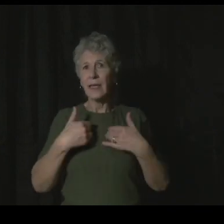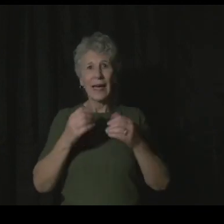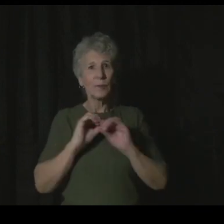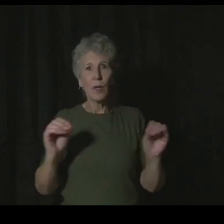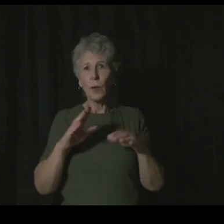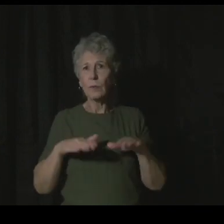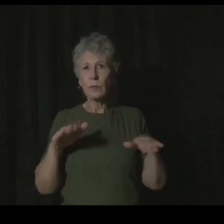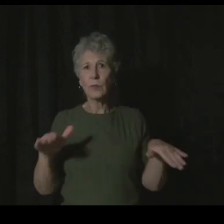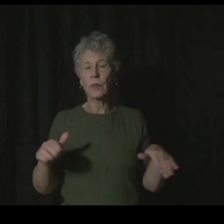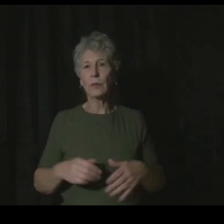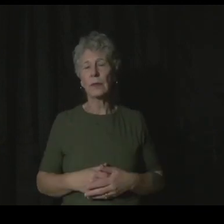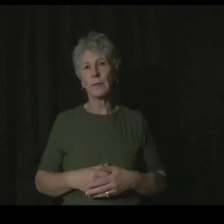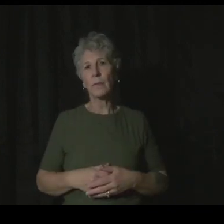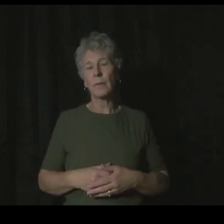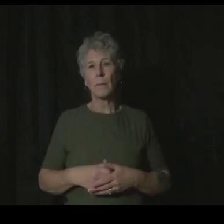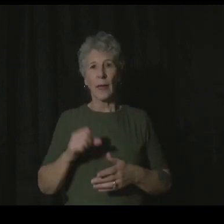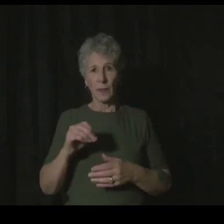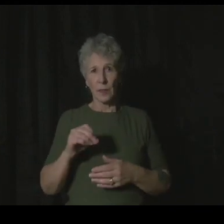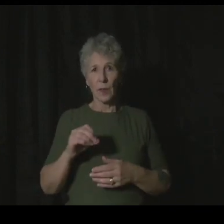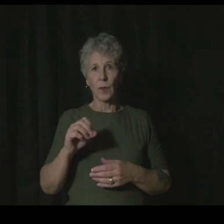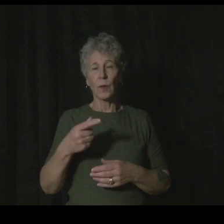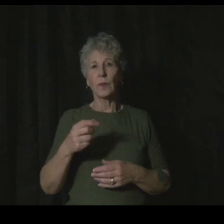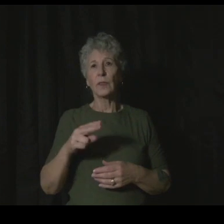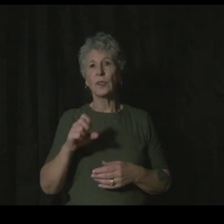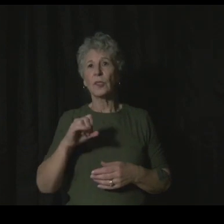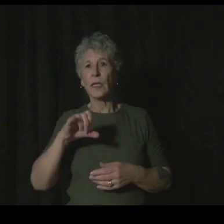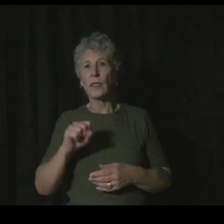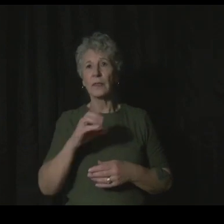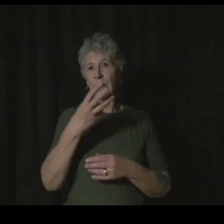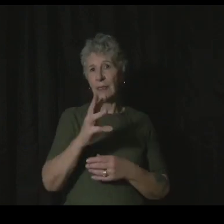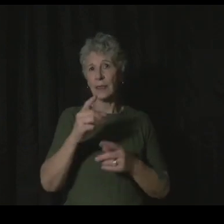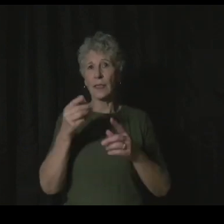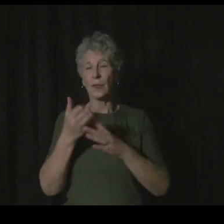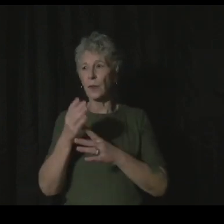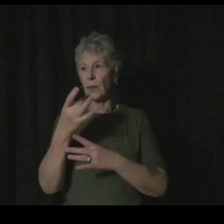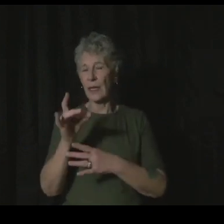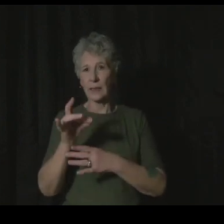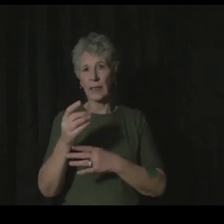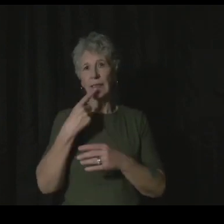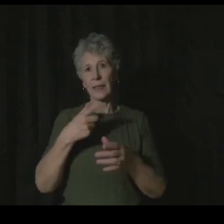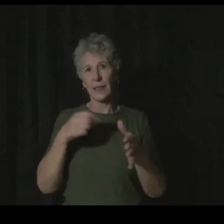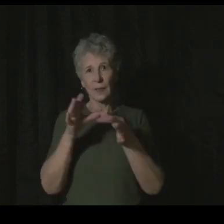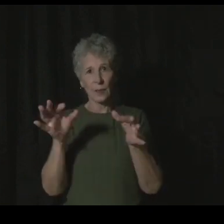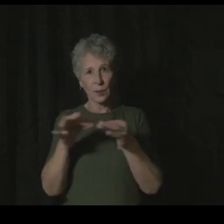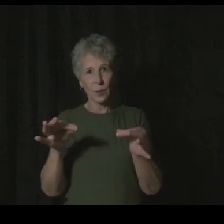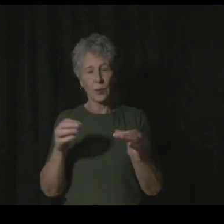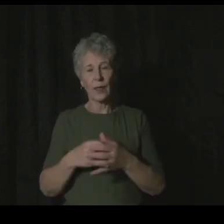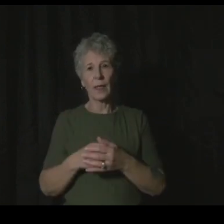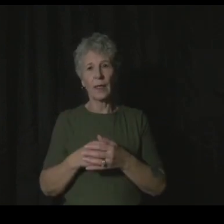son. And so Genesis 16 through 18 tells us a little story, an interlude that happened because of